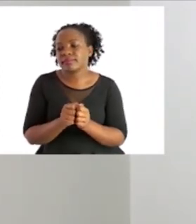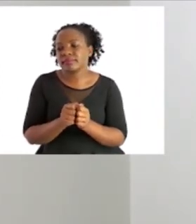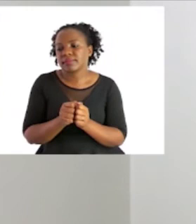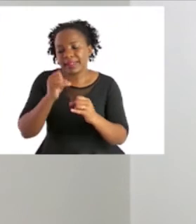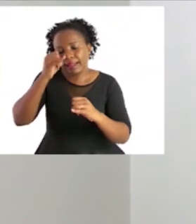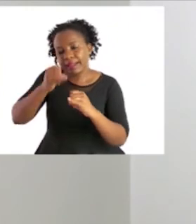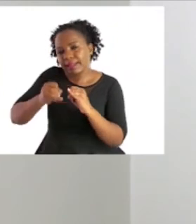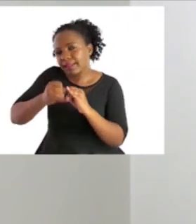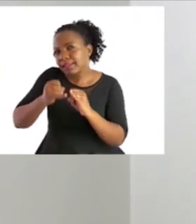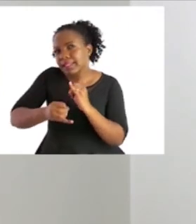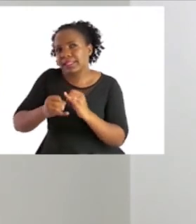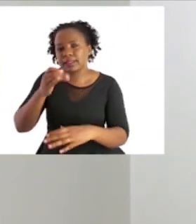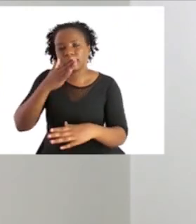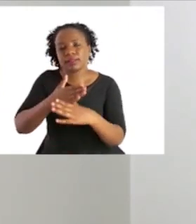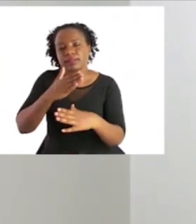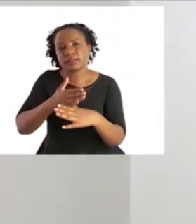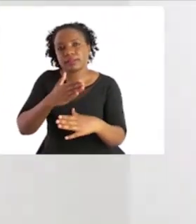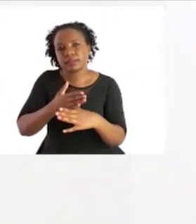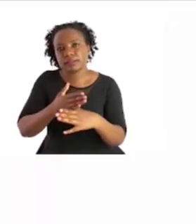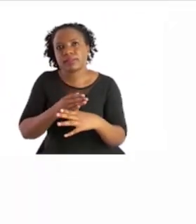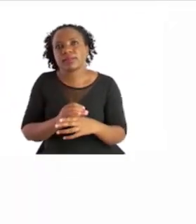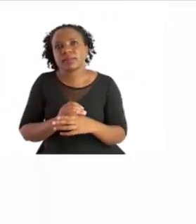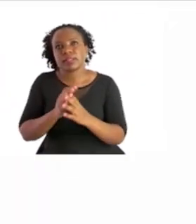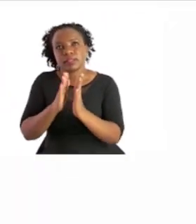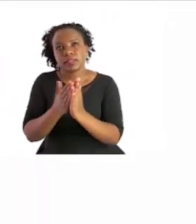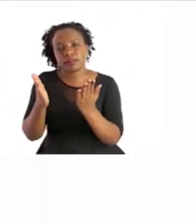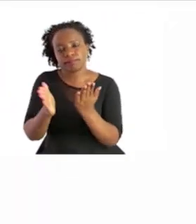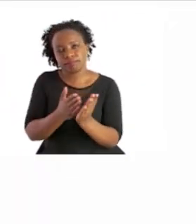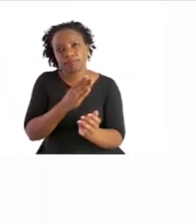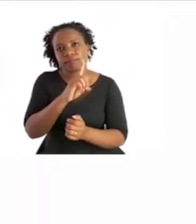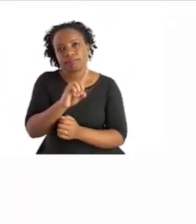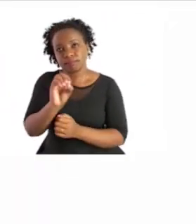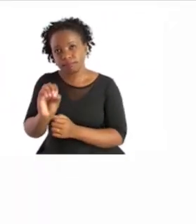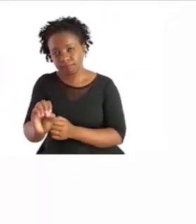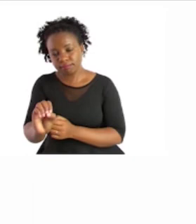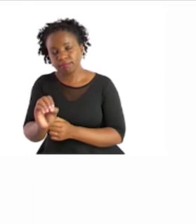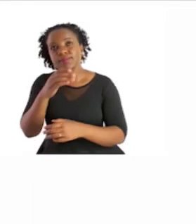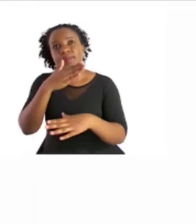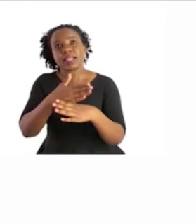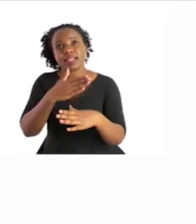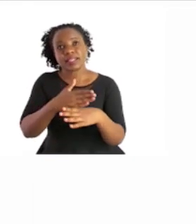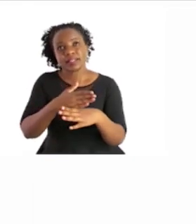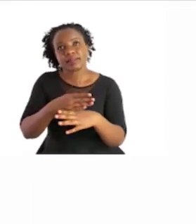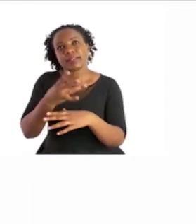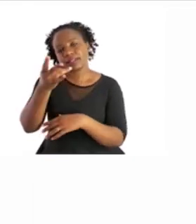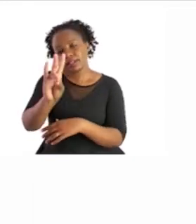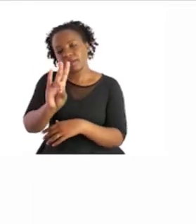Last but not least, let's go to page 10, which is activity number 7.